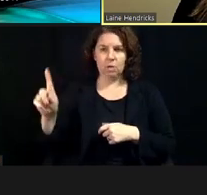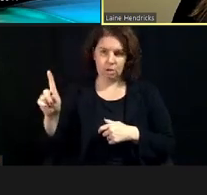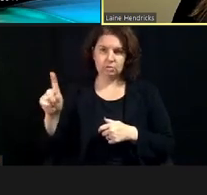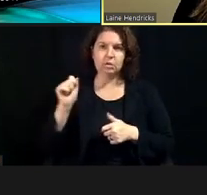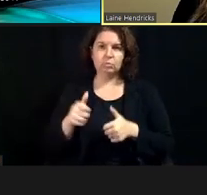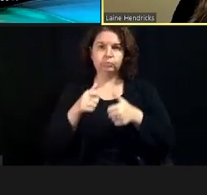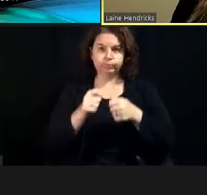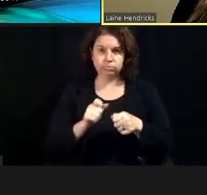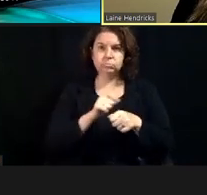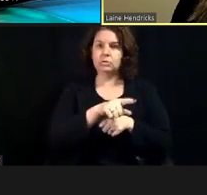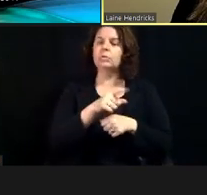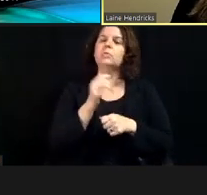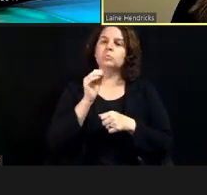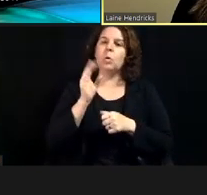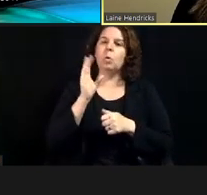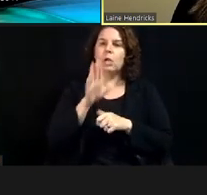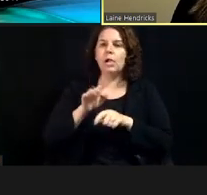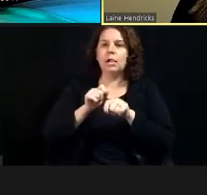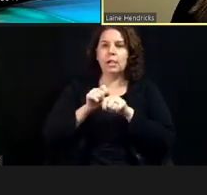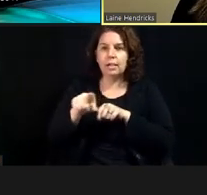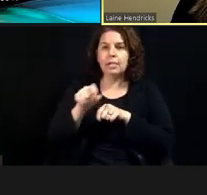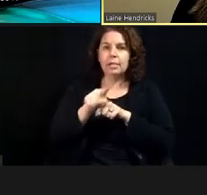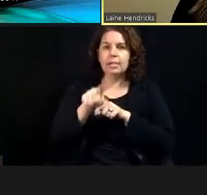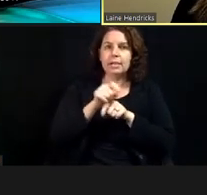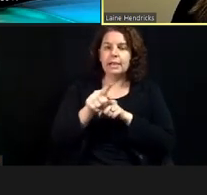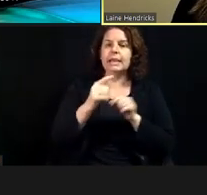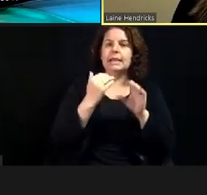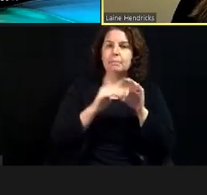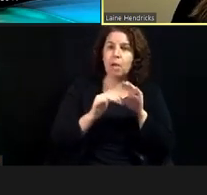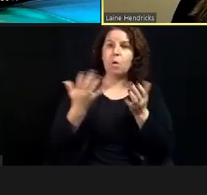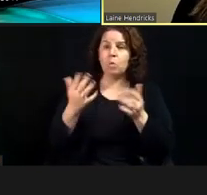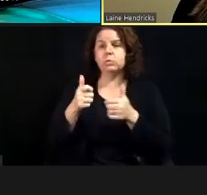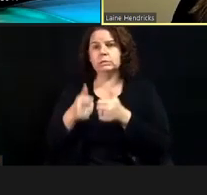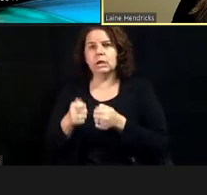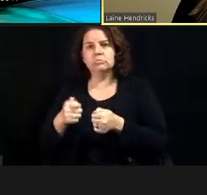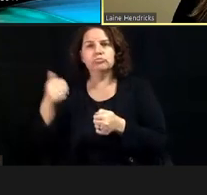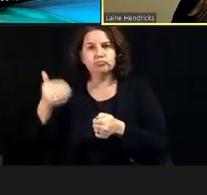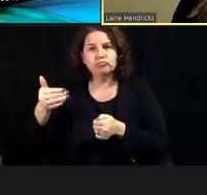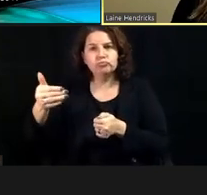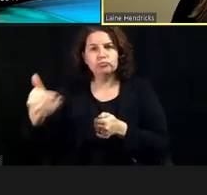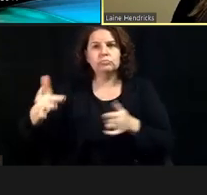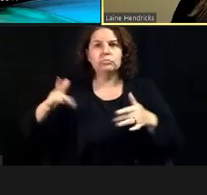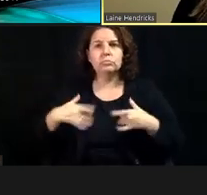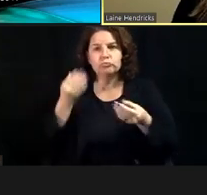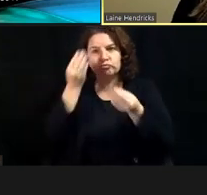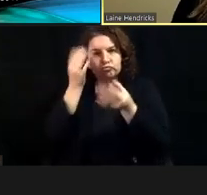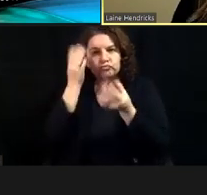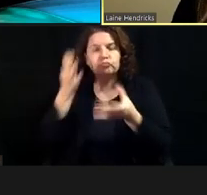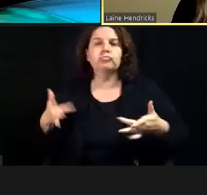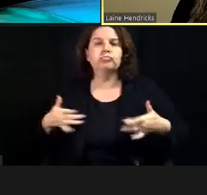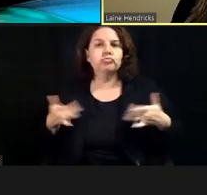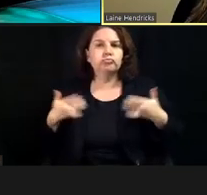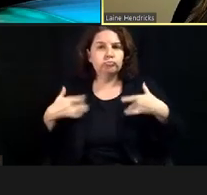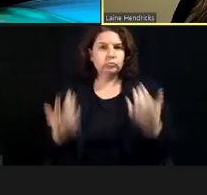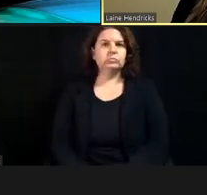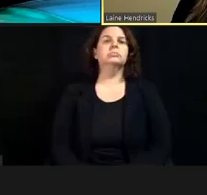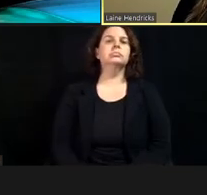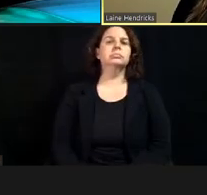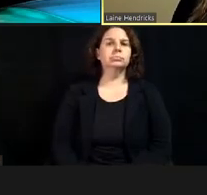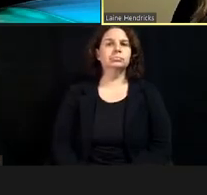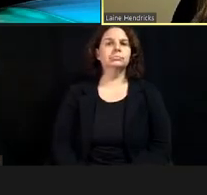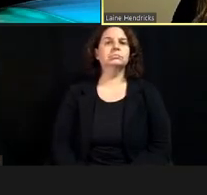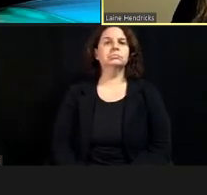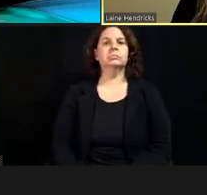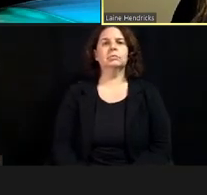468-311. For today's event, we've invited two of our top health experts to provide an update for you